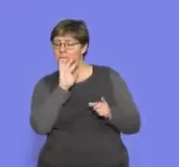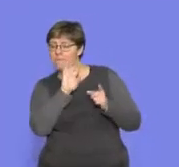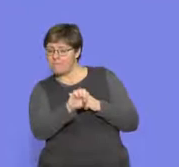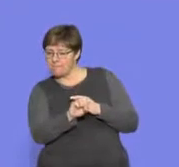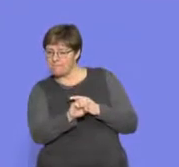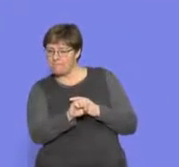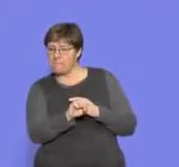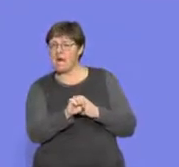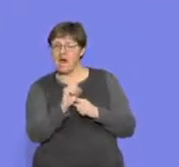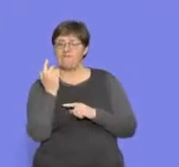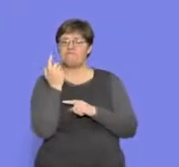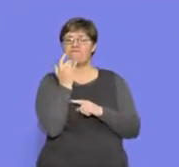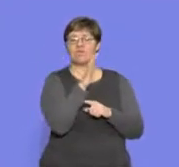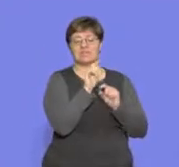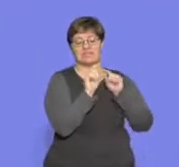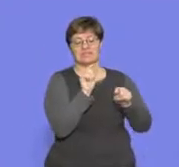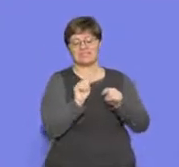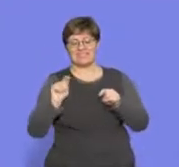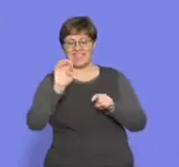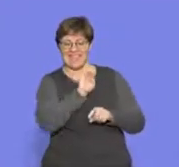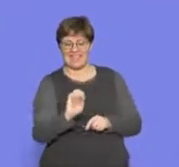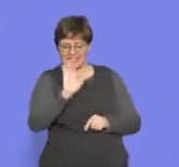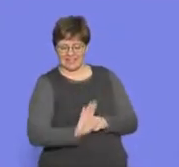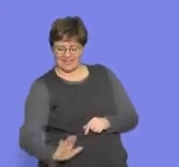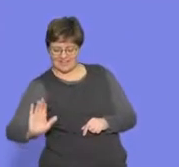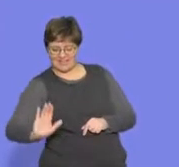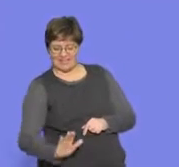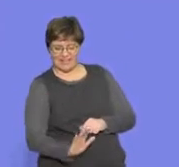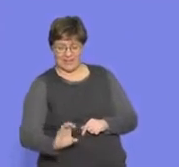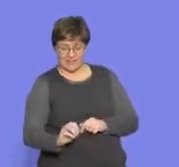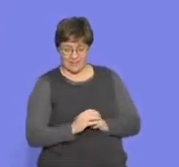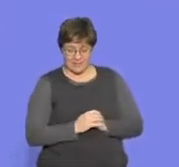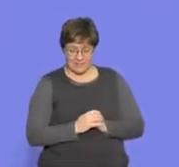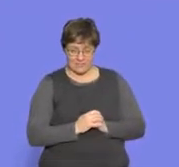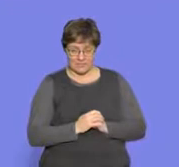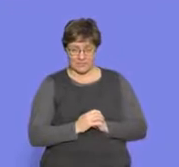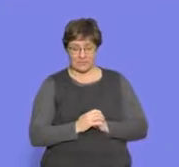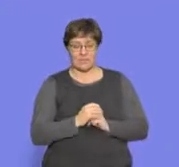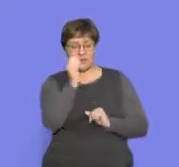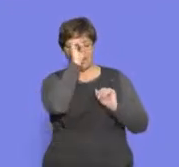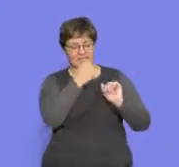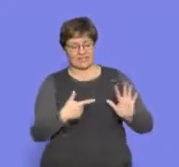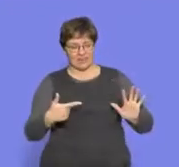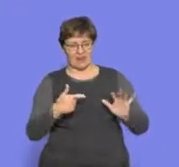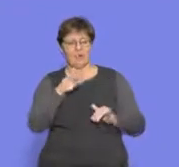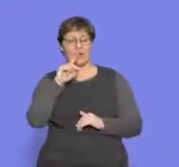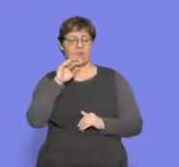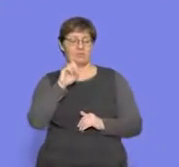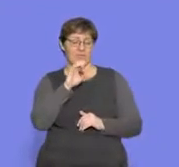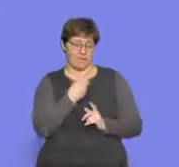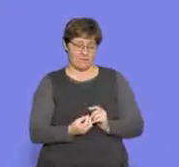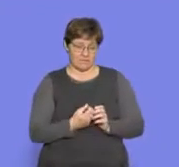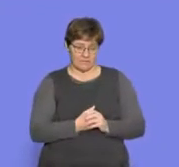recognize that we've got forest biomes along the eastern coast of South Africa. So guys, these are the 7 different biomes that we